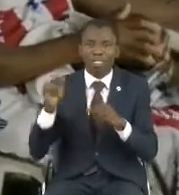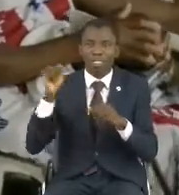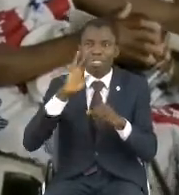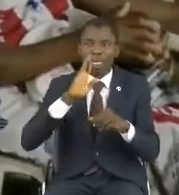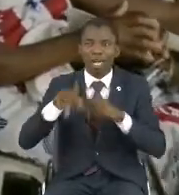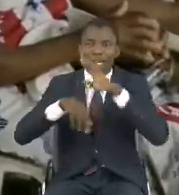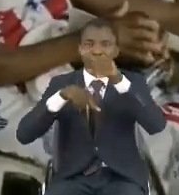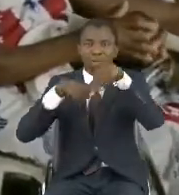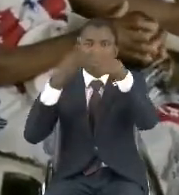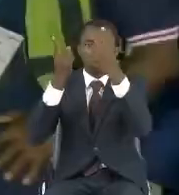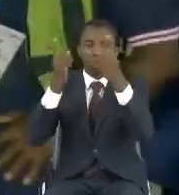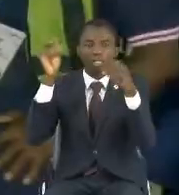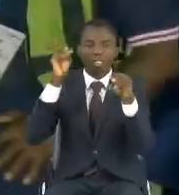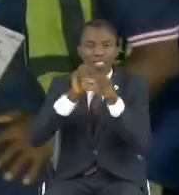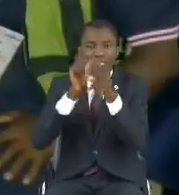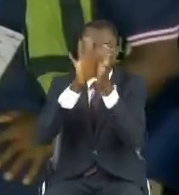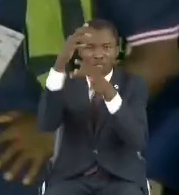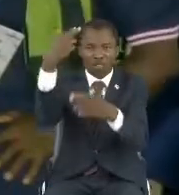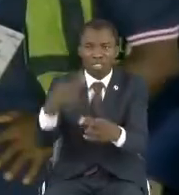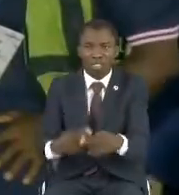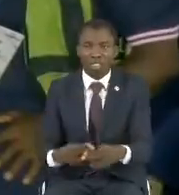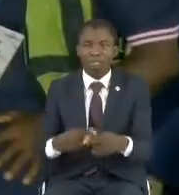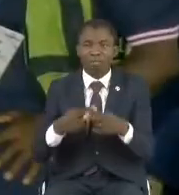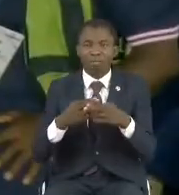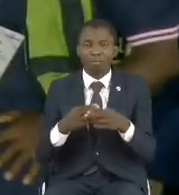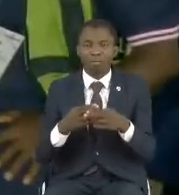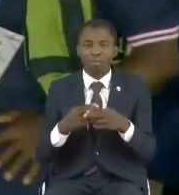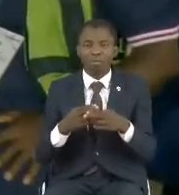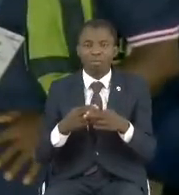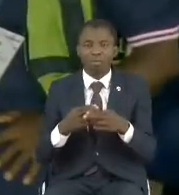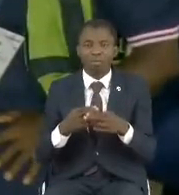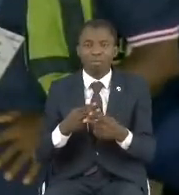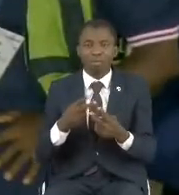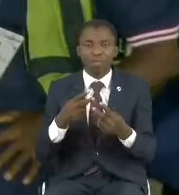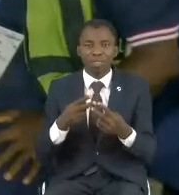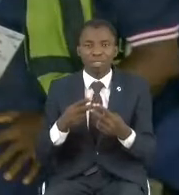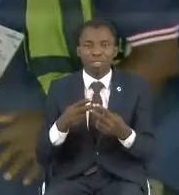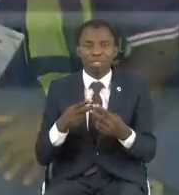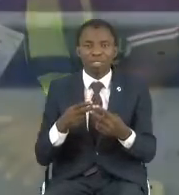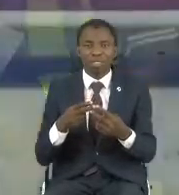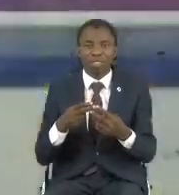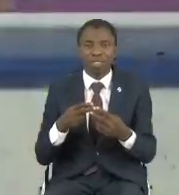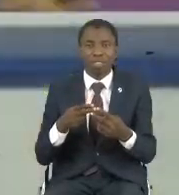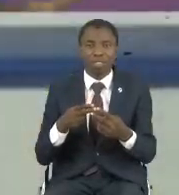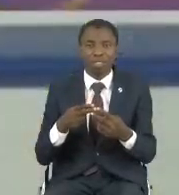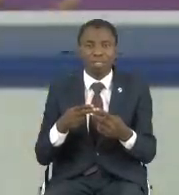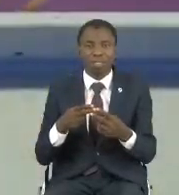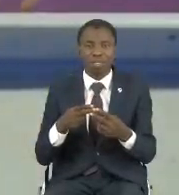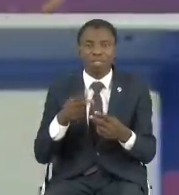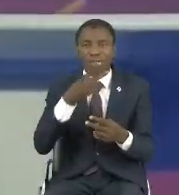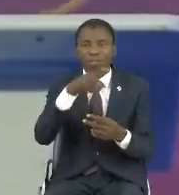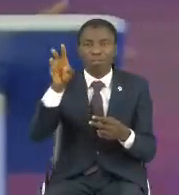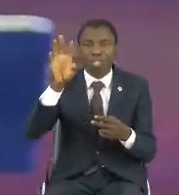gone in Jesus' name. Look at verse 6 there. Verse 6 there says,